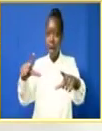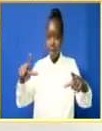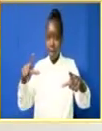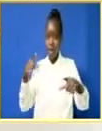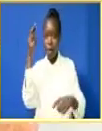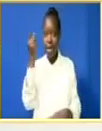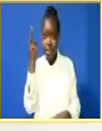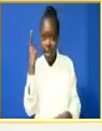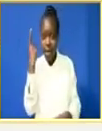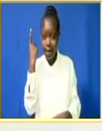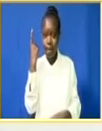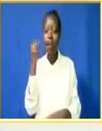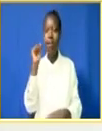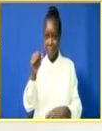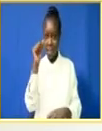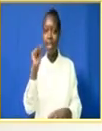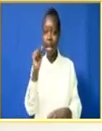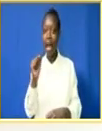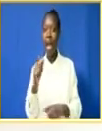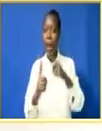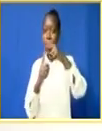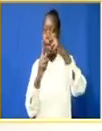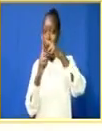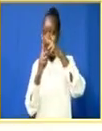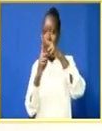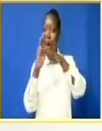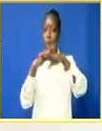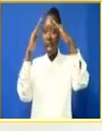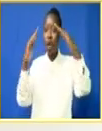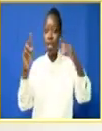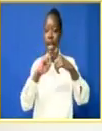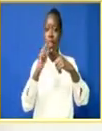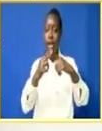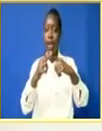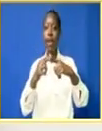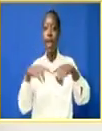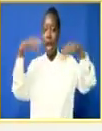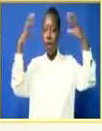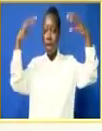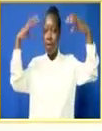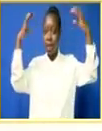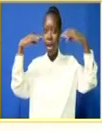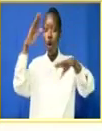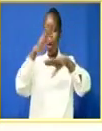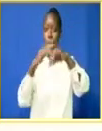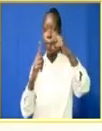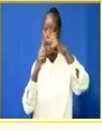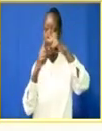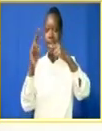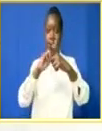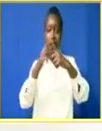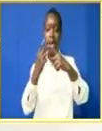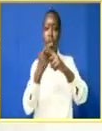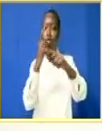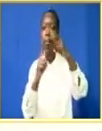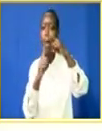roof next to the house. Yes. Once you have the roof, the water hits the roof. Mm-hmm. It flows down those valleys of the iron sheets.